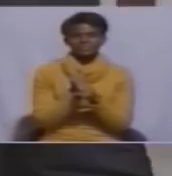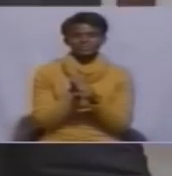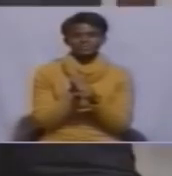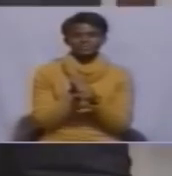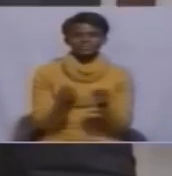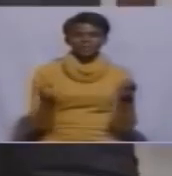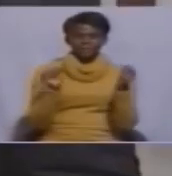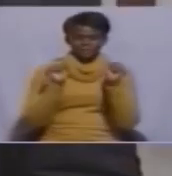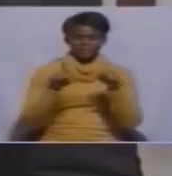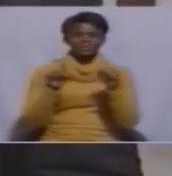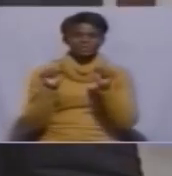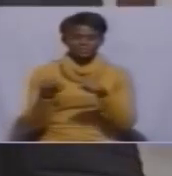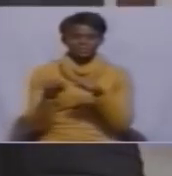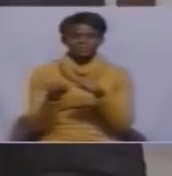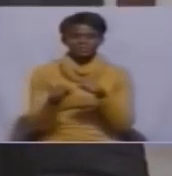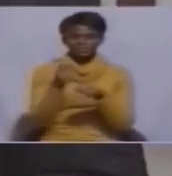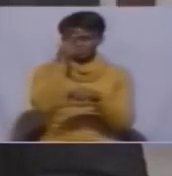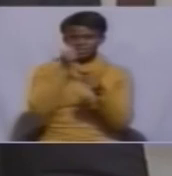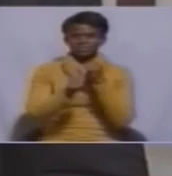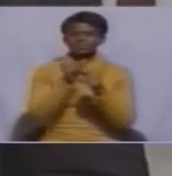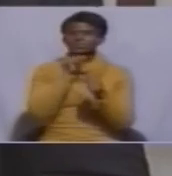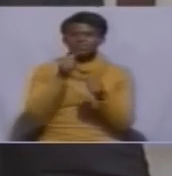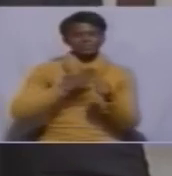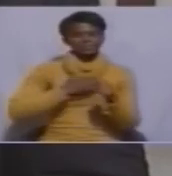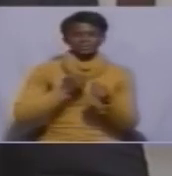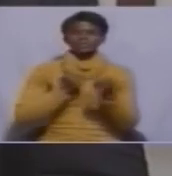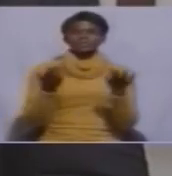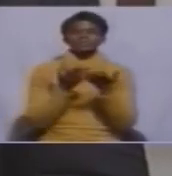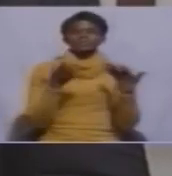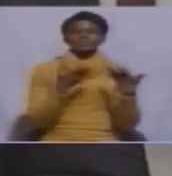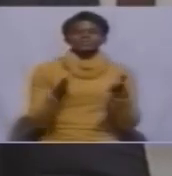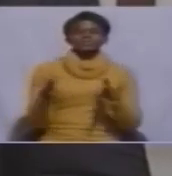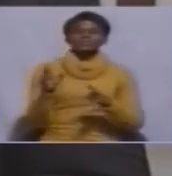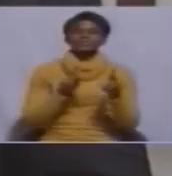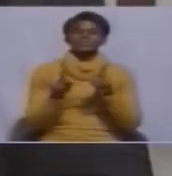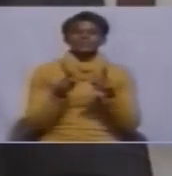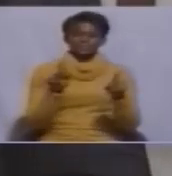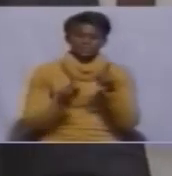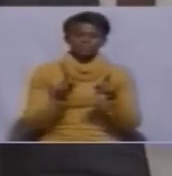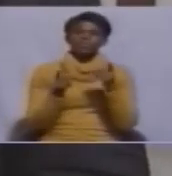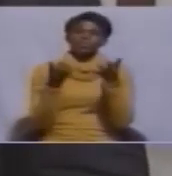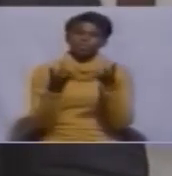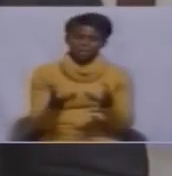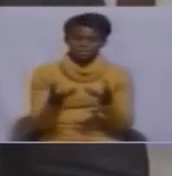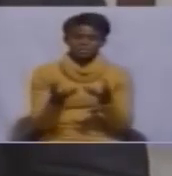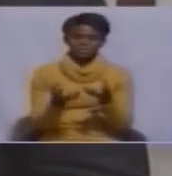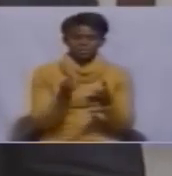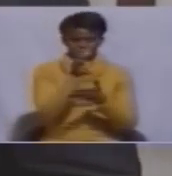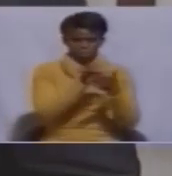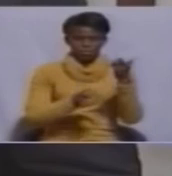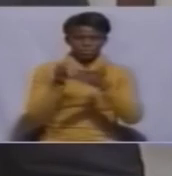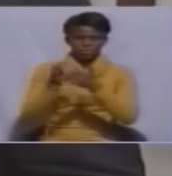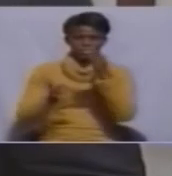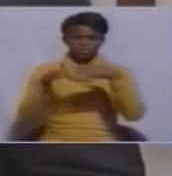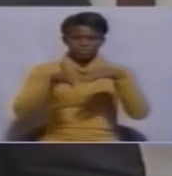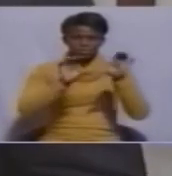Whenever it will be possible. Because again, it's not my views per se, but the views of the people of Zambia. If the people want a certain clause to continue in